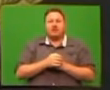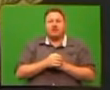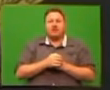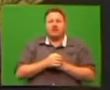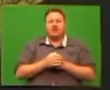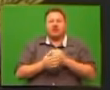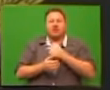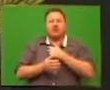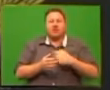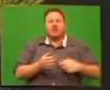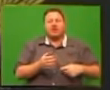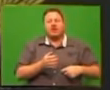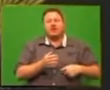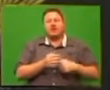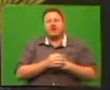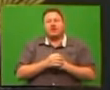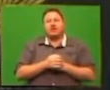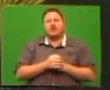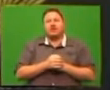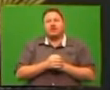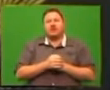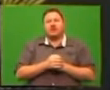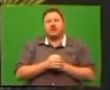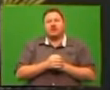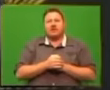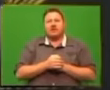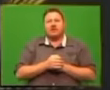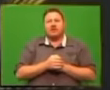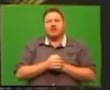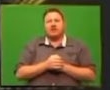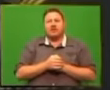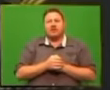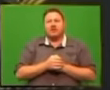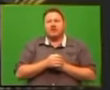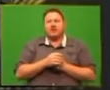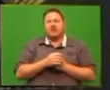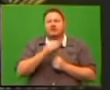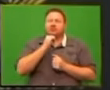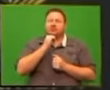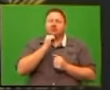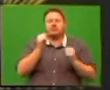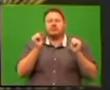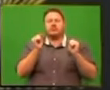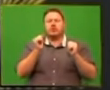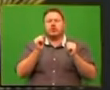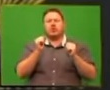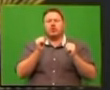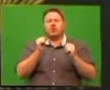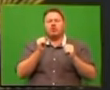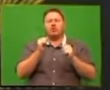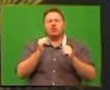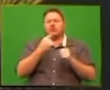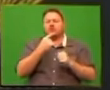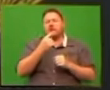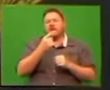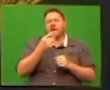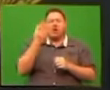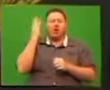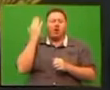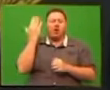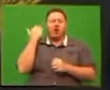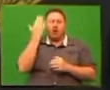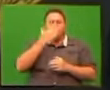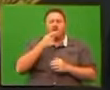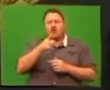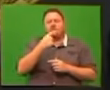Mr. President, there is little to disagree with in what you said last night in outlining the matters that need yours and